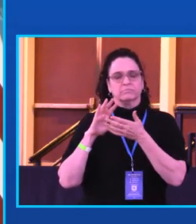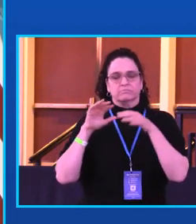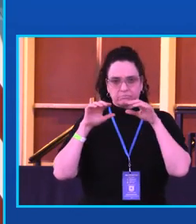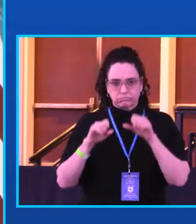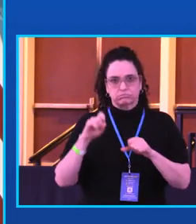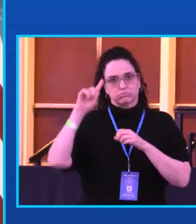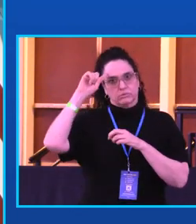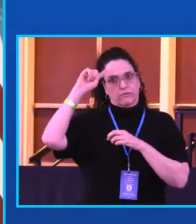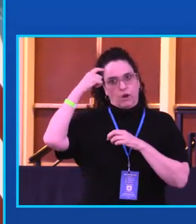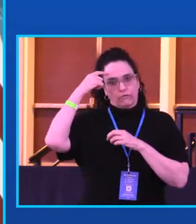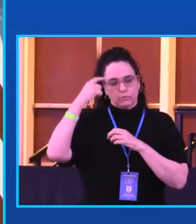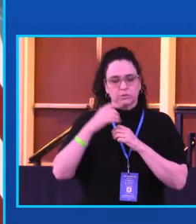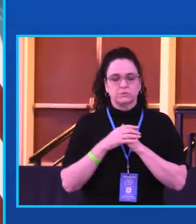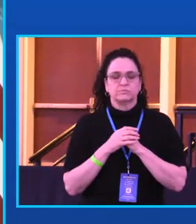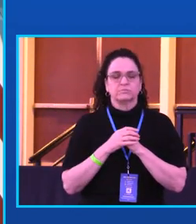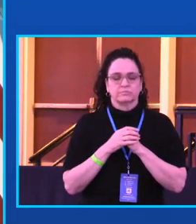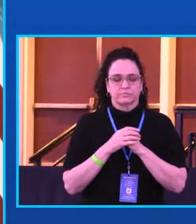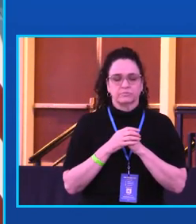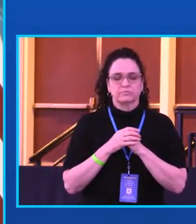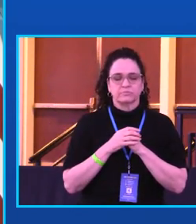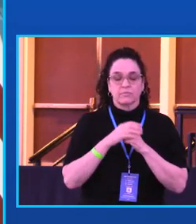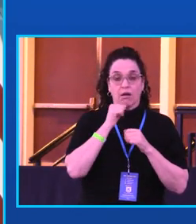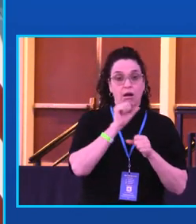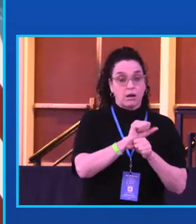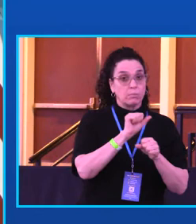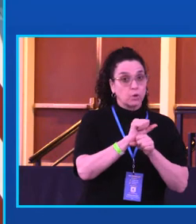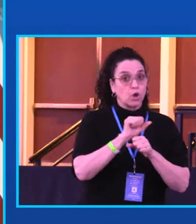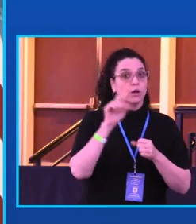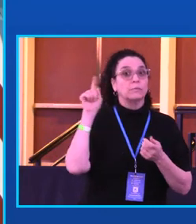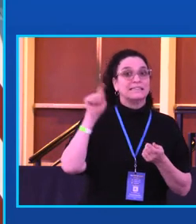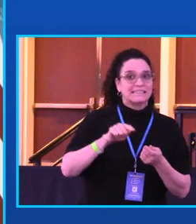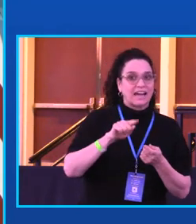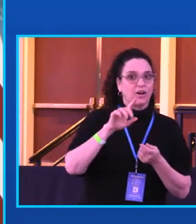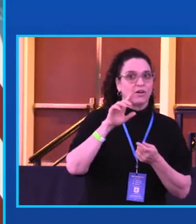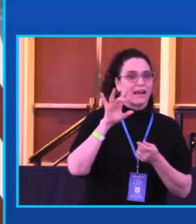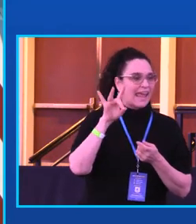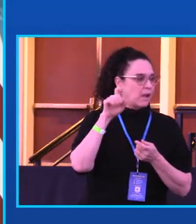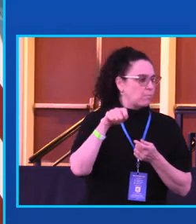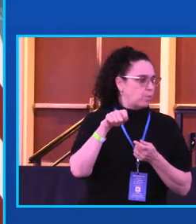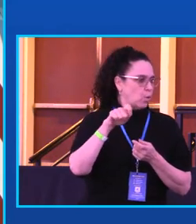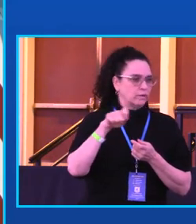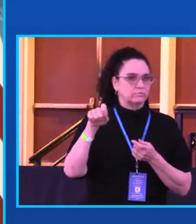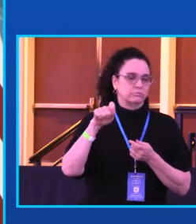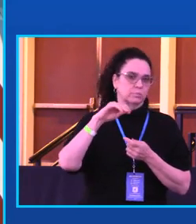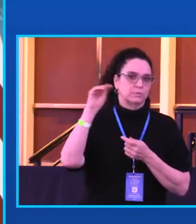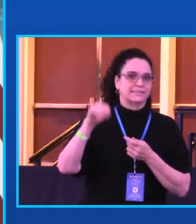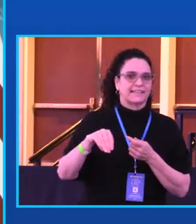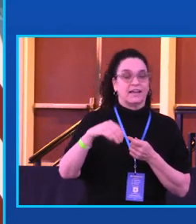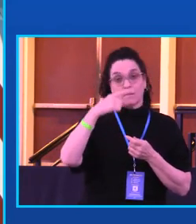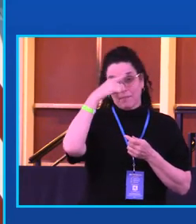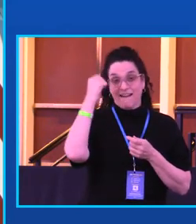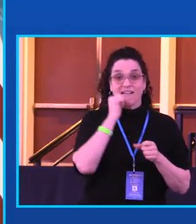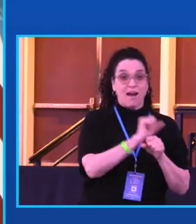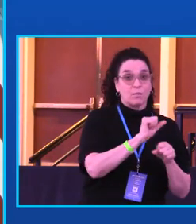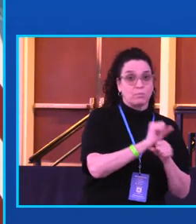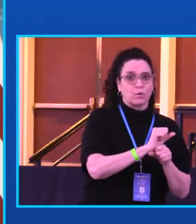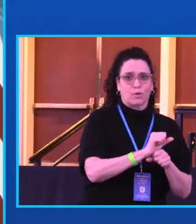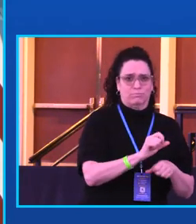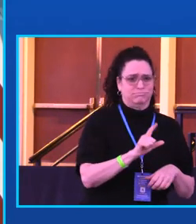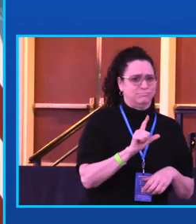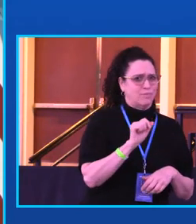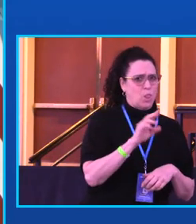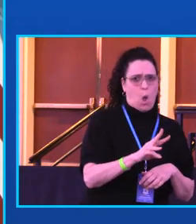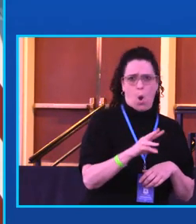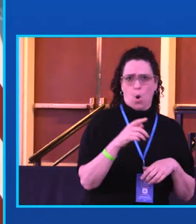Unemployment is down 3.8%. Black unemployment is at an all-time low, and Hispanic unemployment has fallen